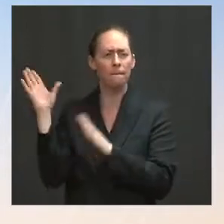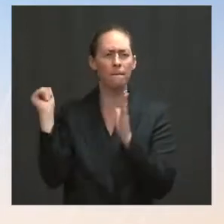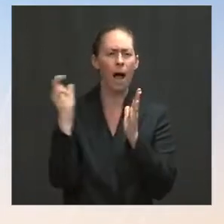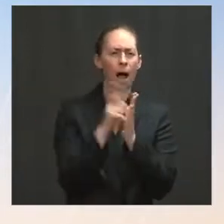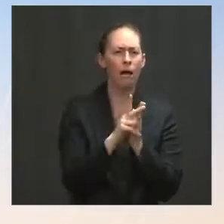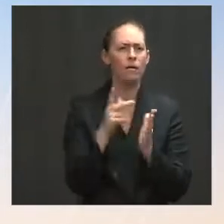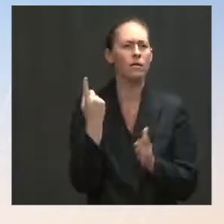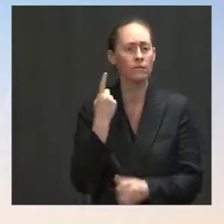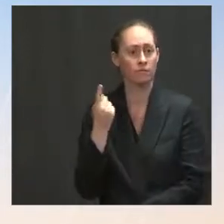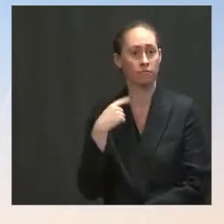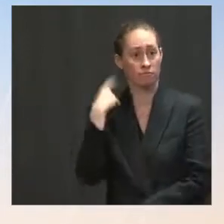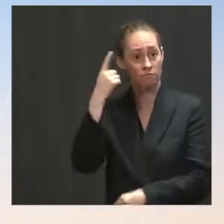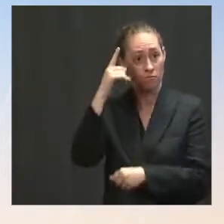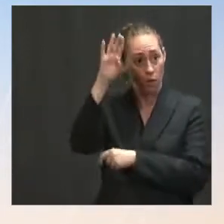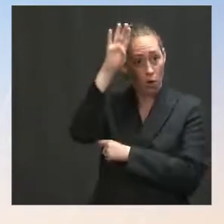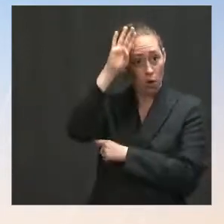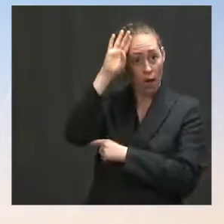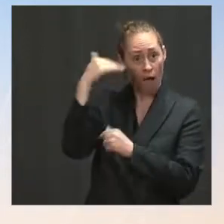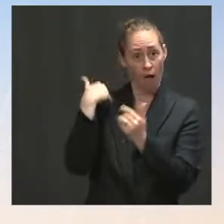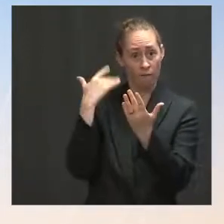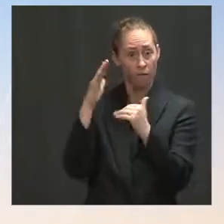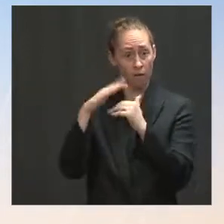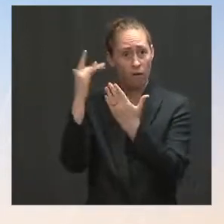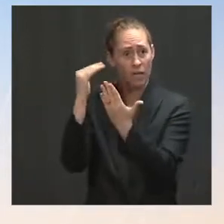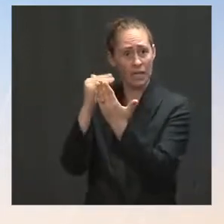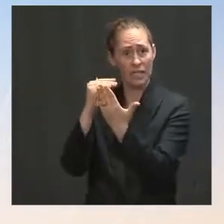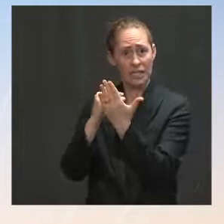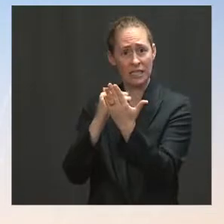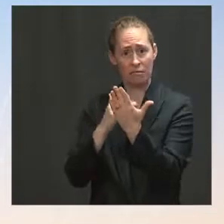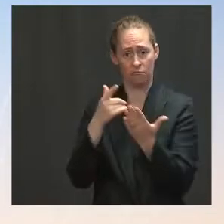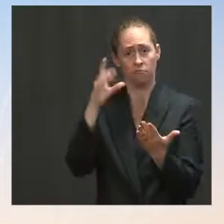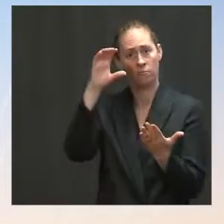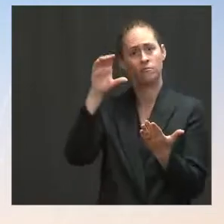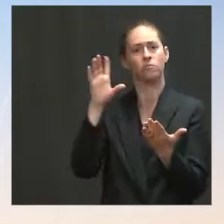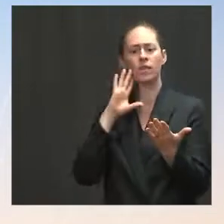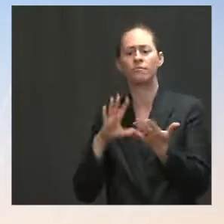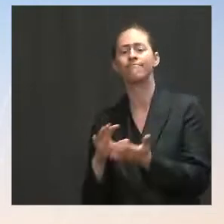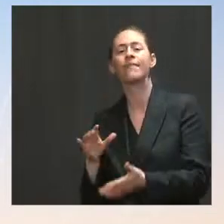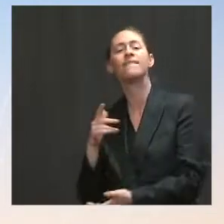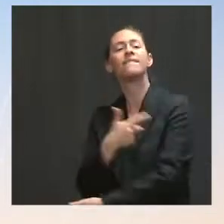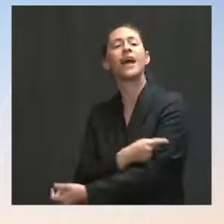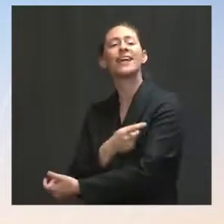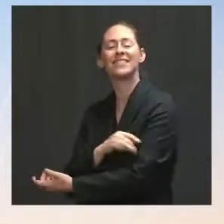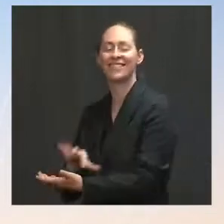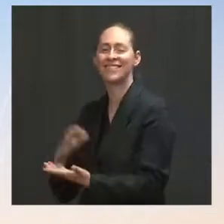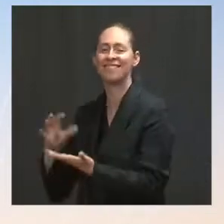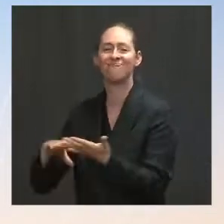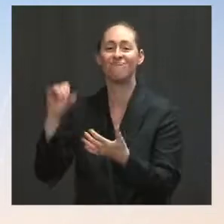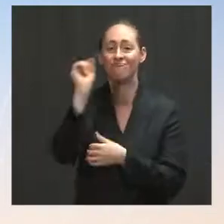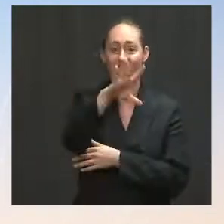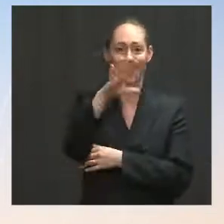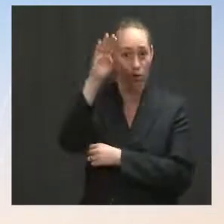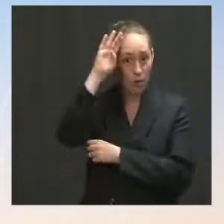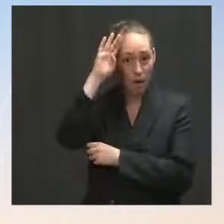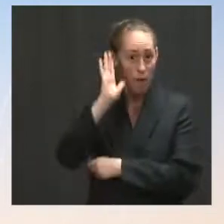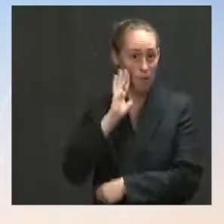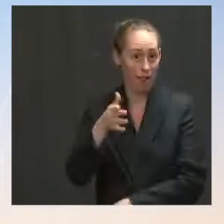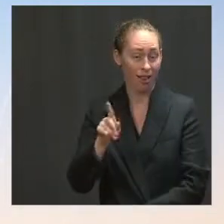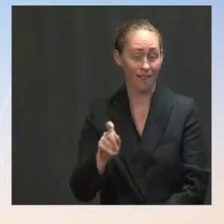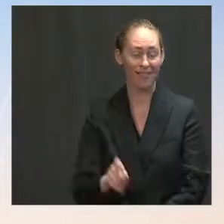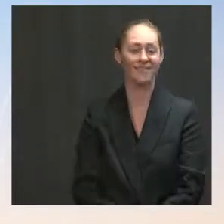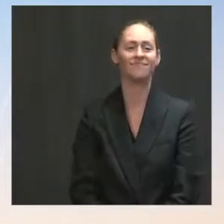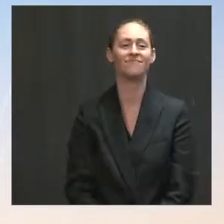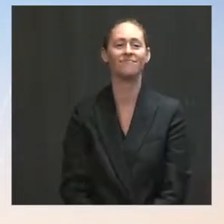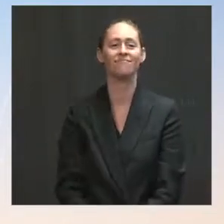say that we have actually provided, over the course of the last several months, a great deal of assistance to Cuba. I just want to note this because I